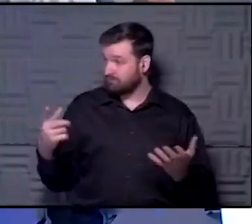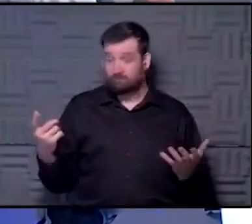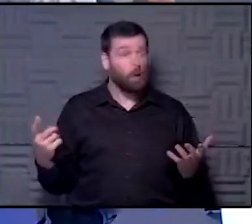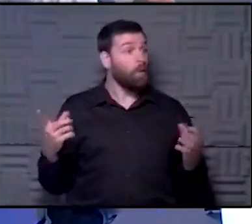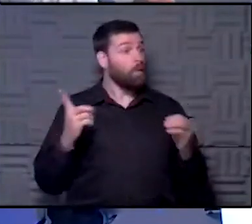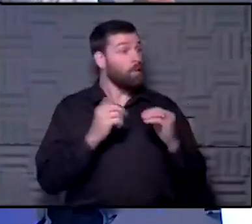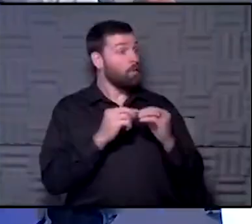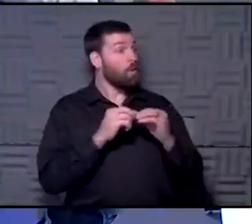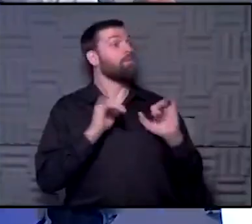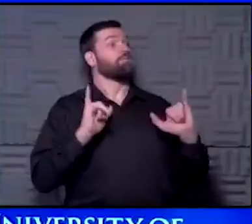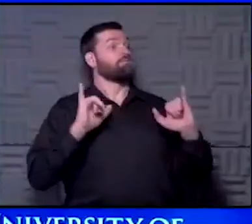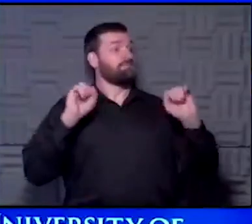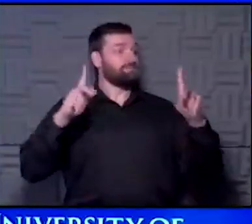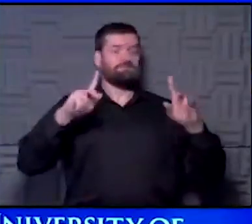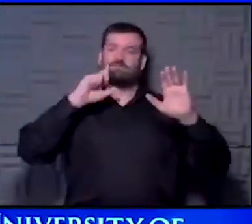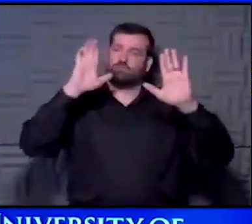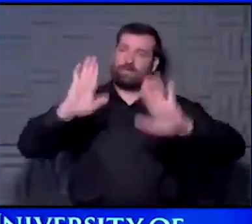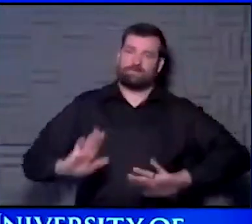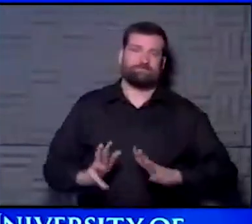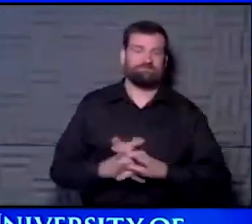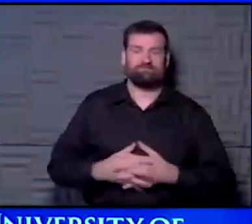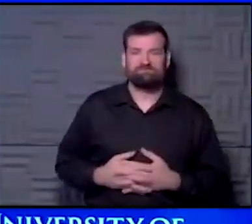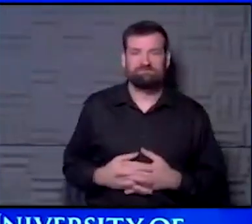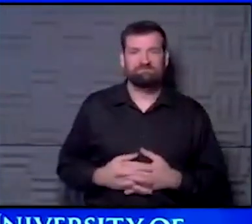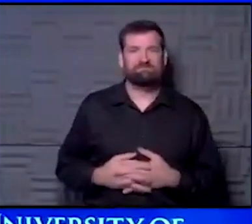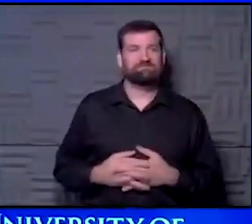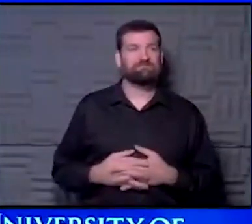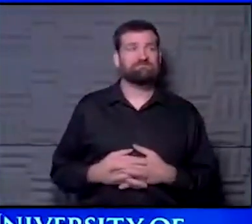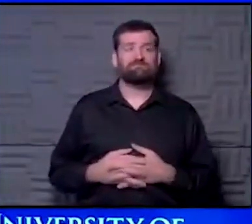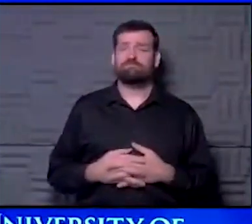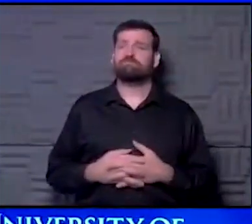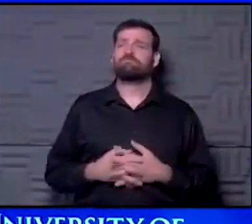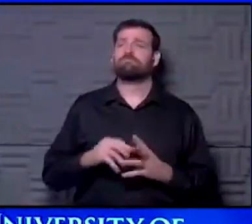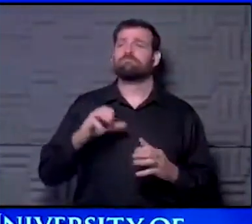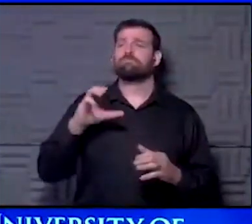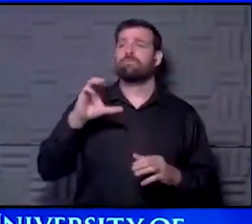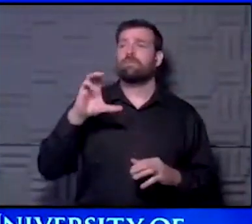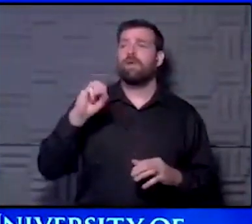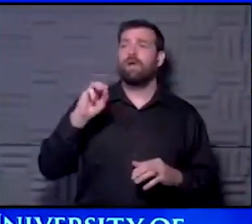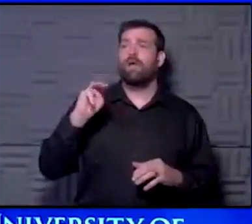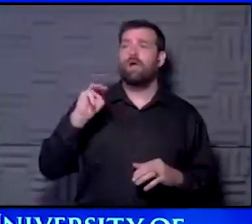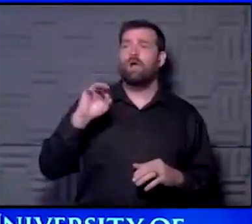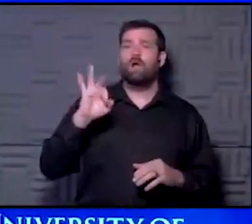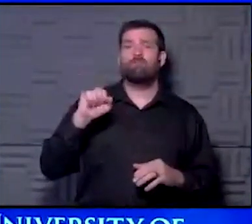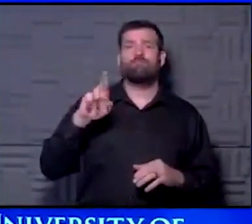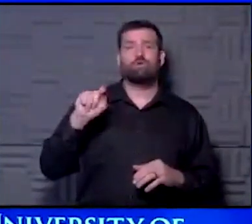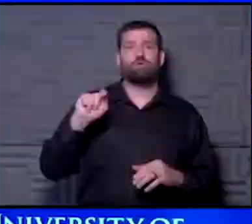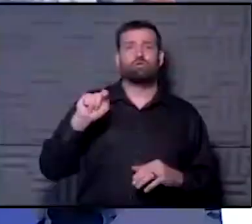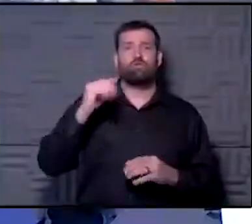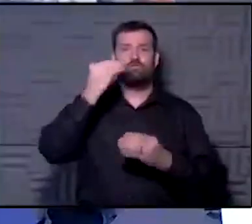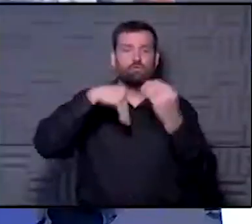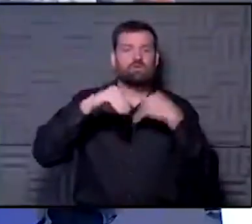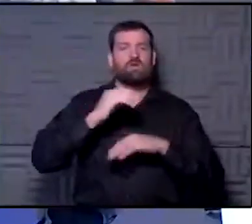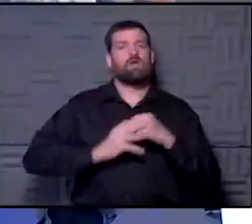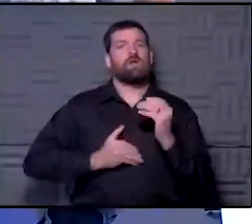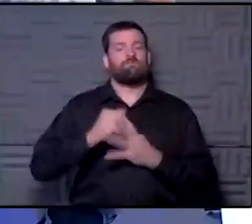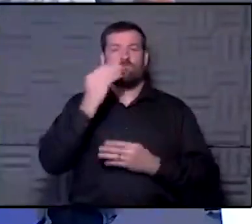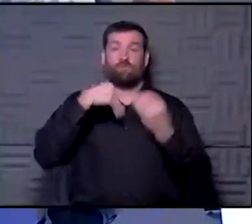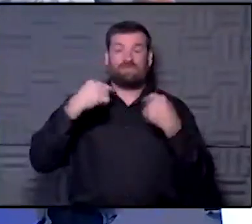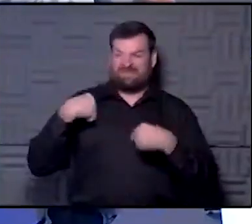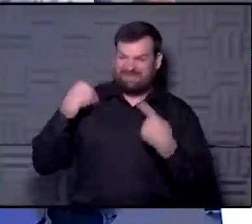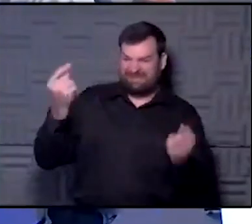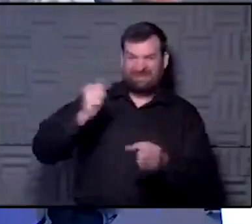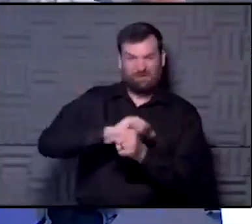get one more? Oh, yeah, this is a great one. Is there any such thing as comfort food? Sydney wants to know because she's been eating a lot of it since